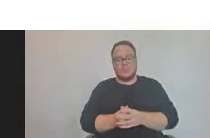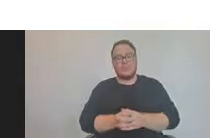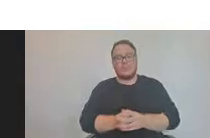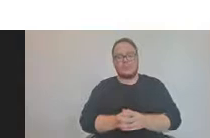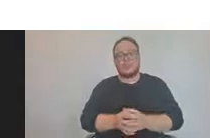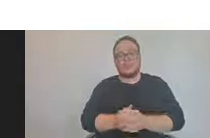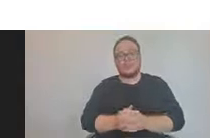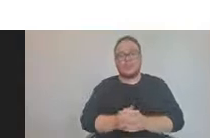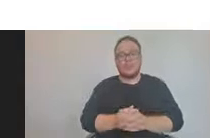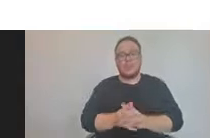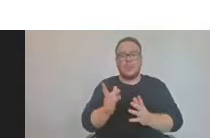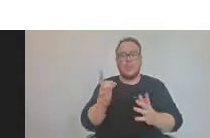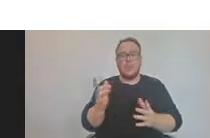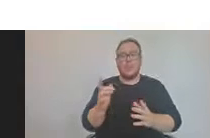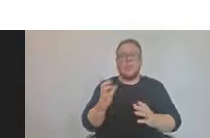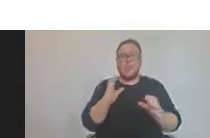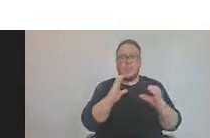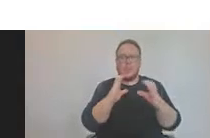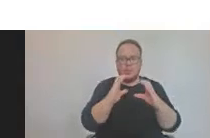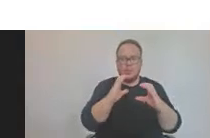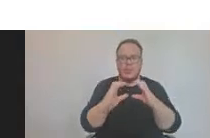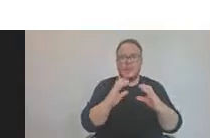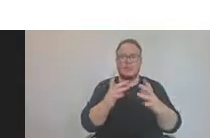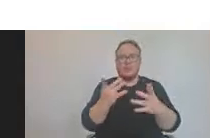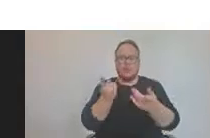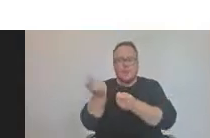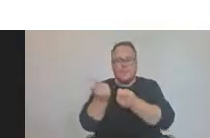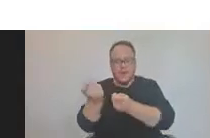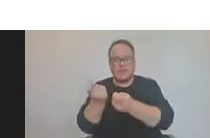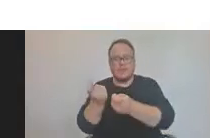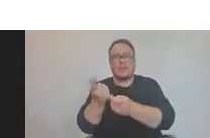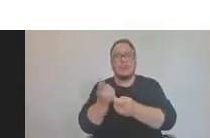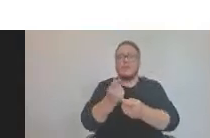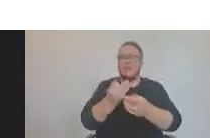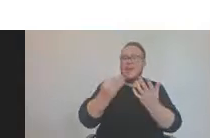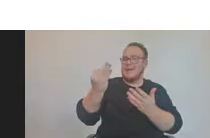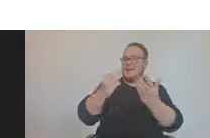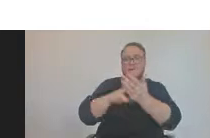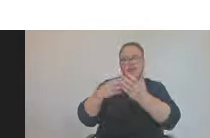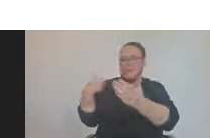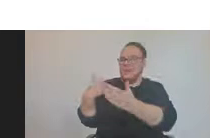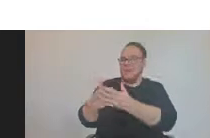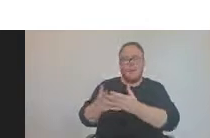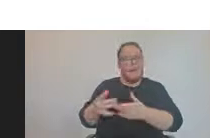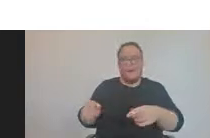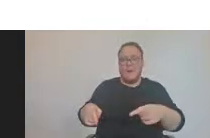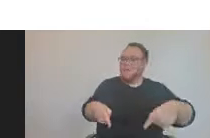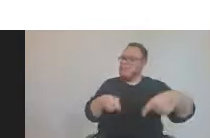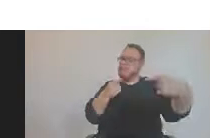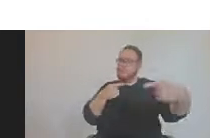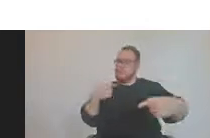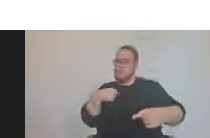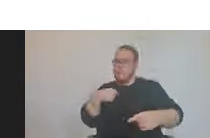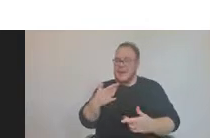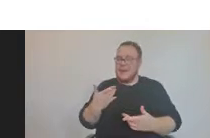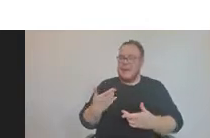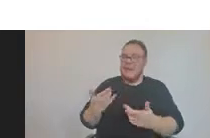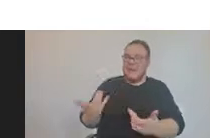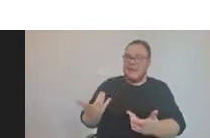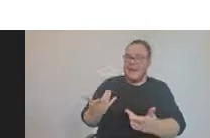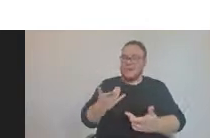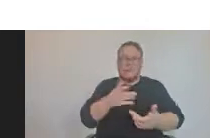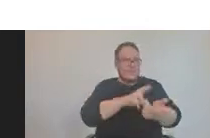communications perspective, not only is the last 18 months been challenging for me, for my executive directors, for our clinicians, for our GPs